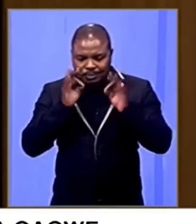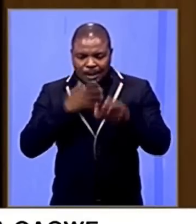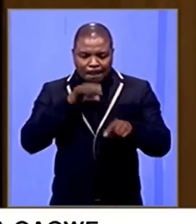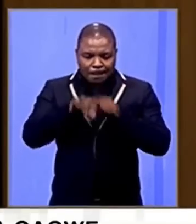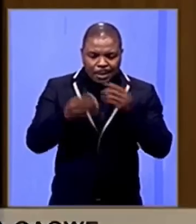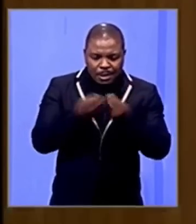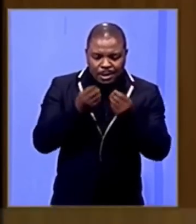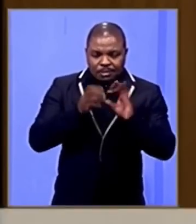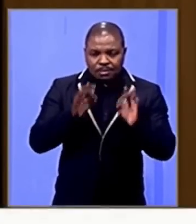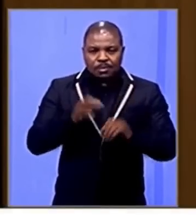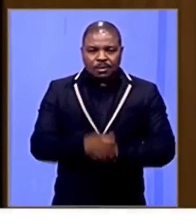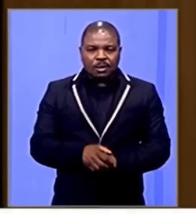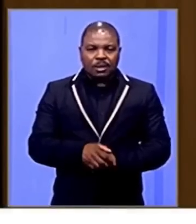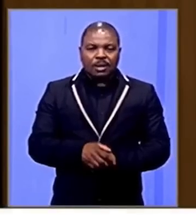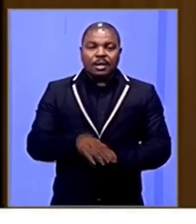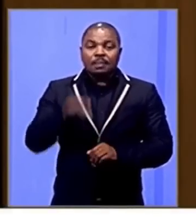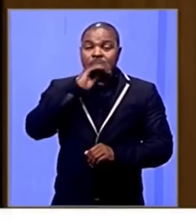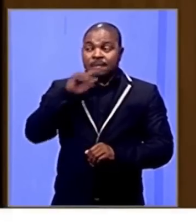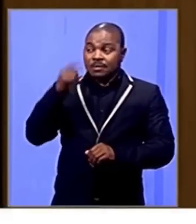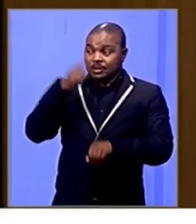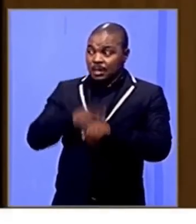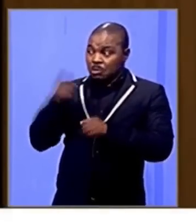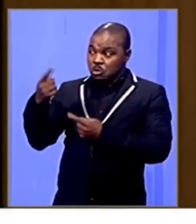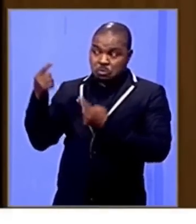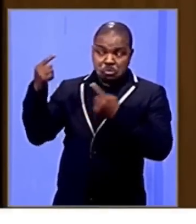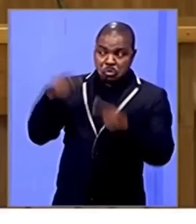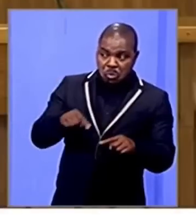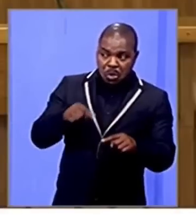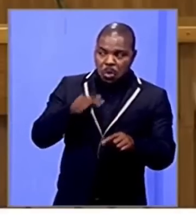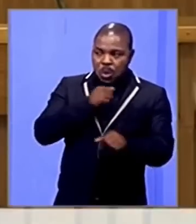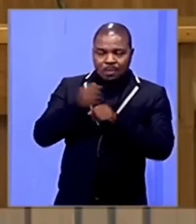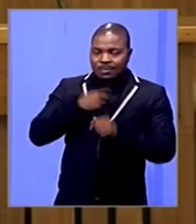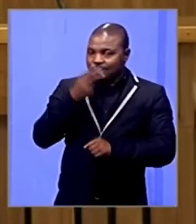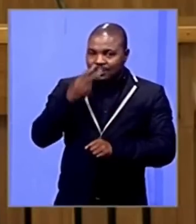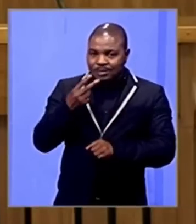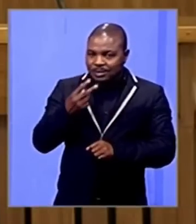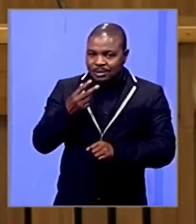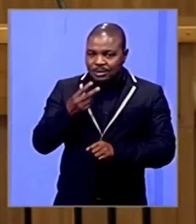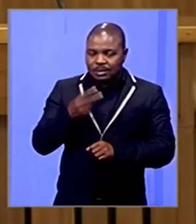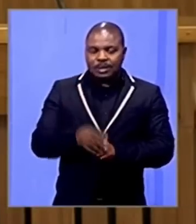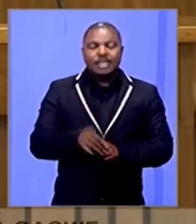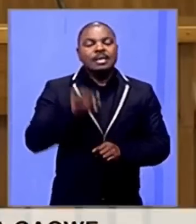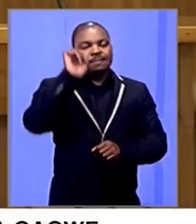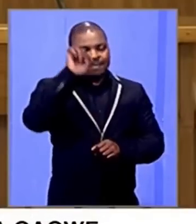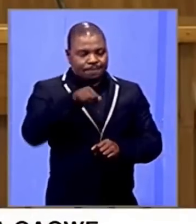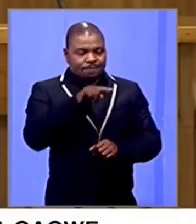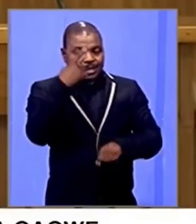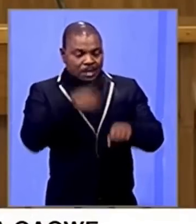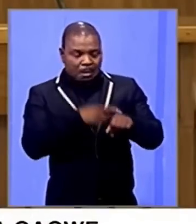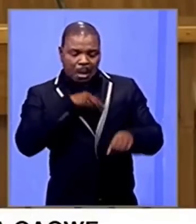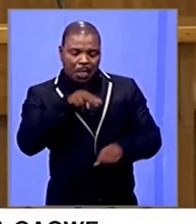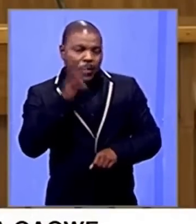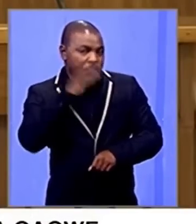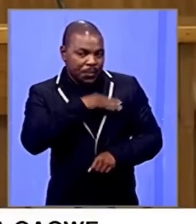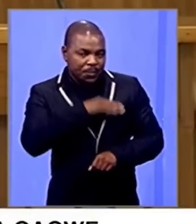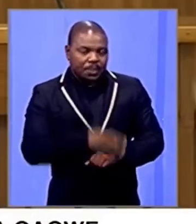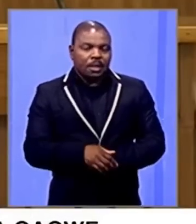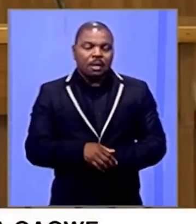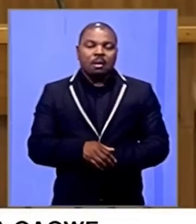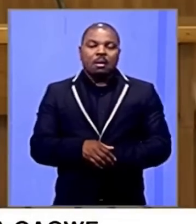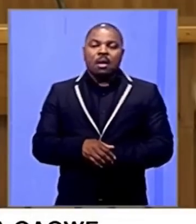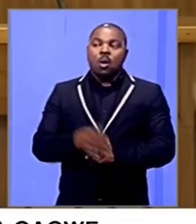take a proper look. That is why you couldn't see that projectile for the first time. We didn't see it the first time. When you arrive at